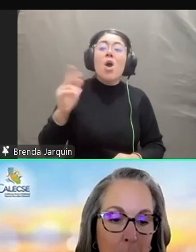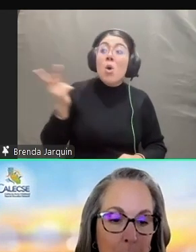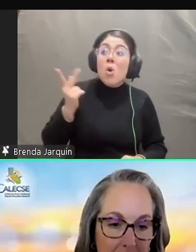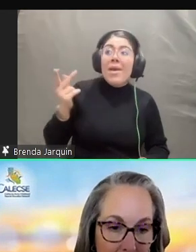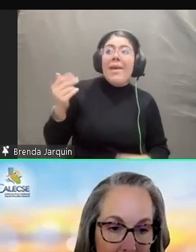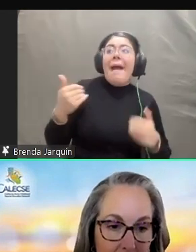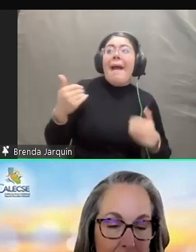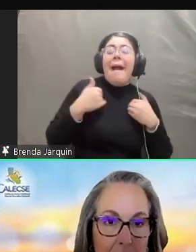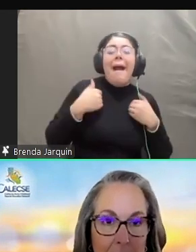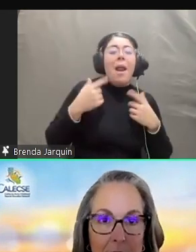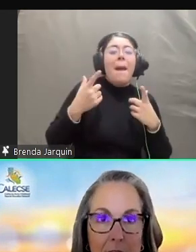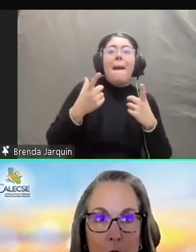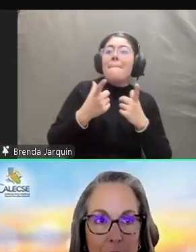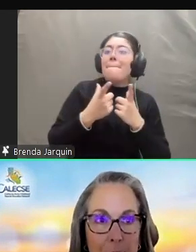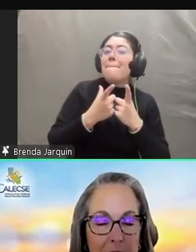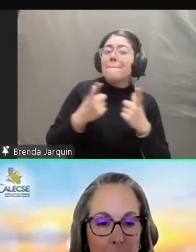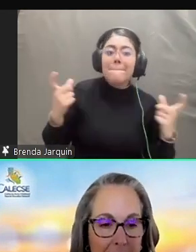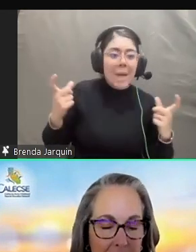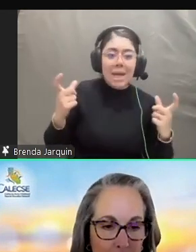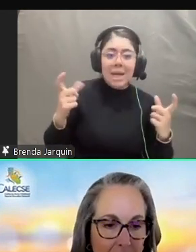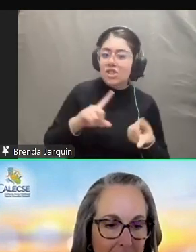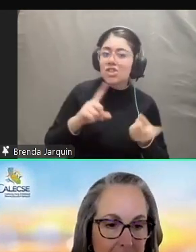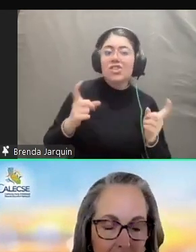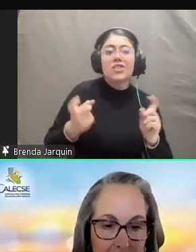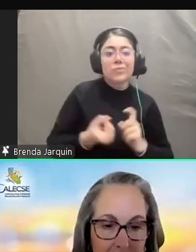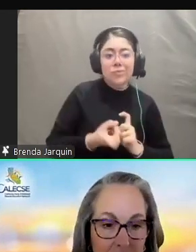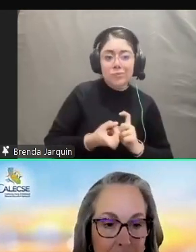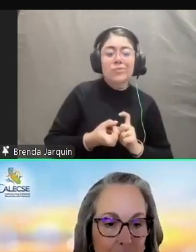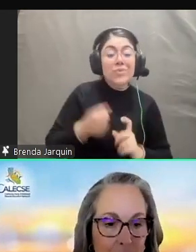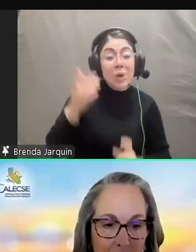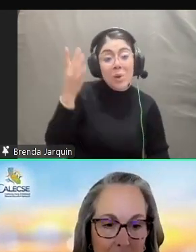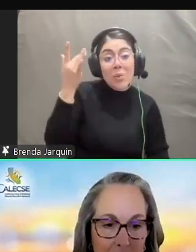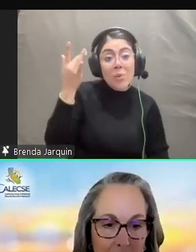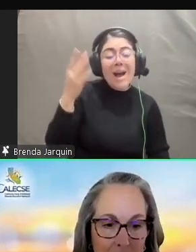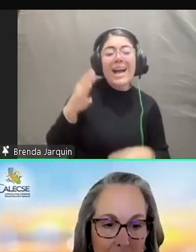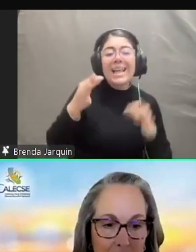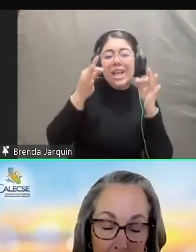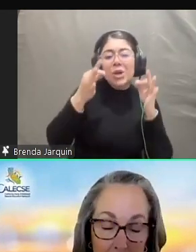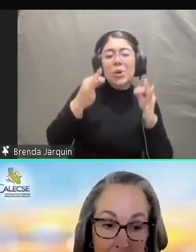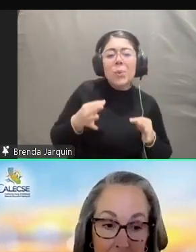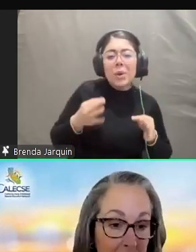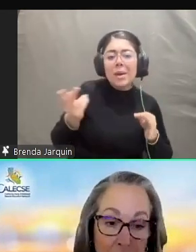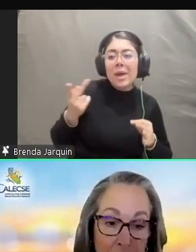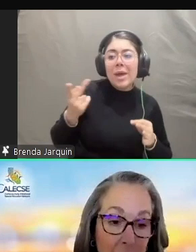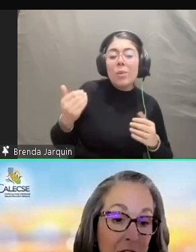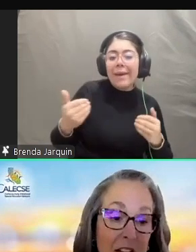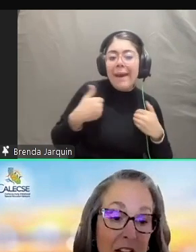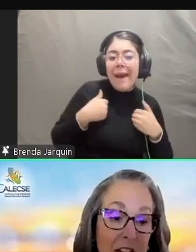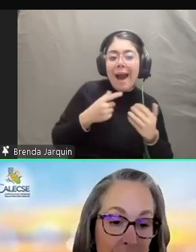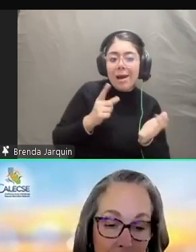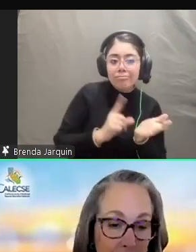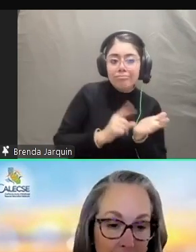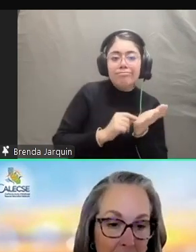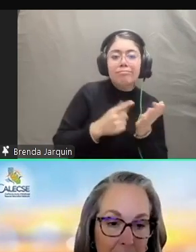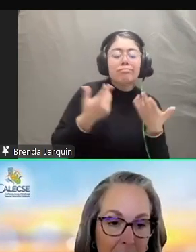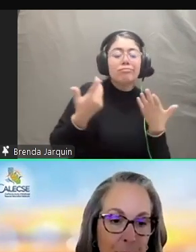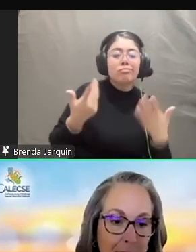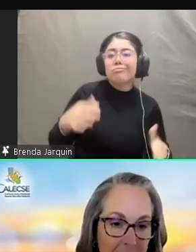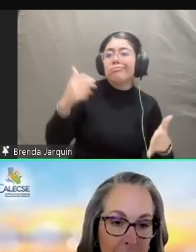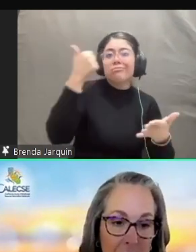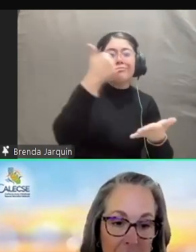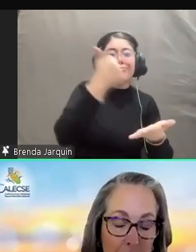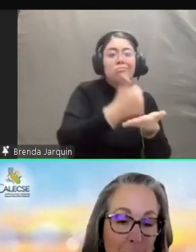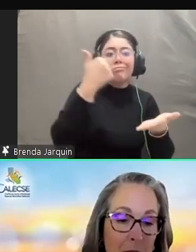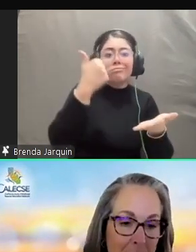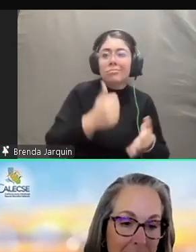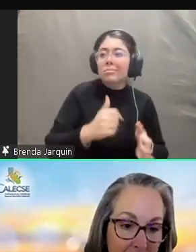revision because the agreement that we had in place had just been rubber stamped for, none of us knew